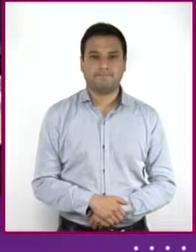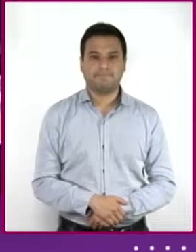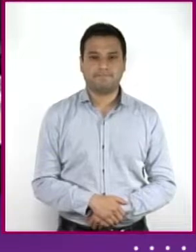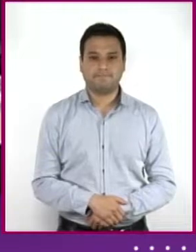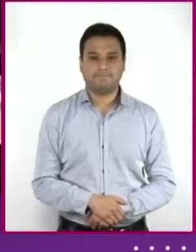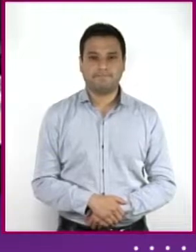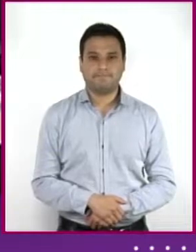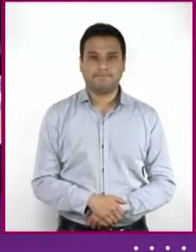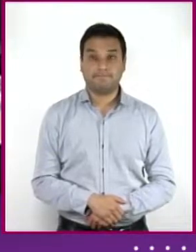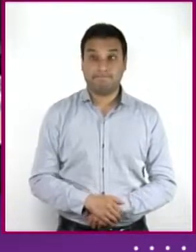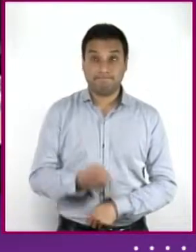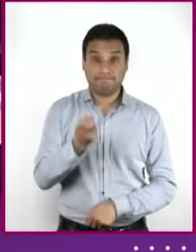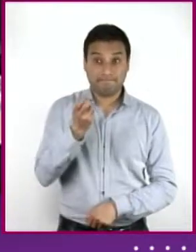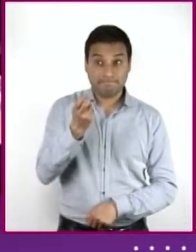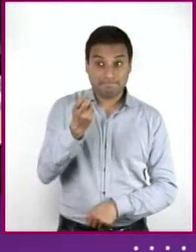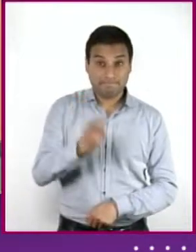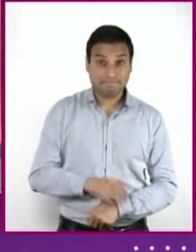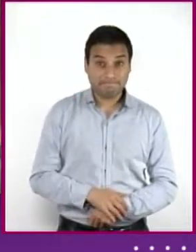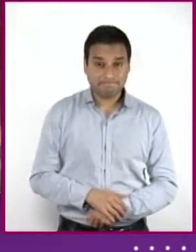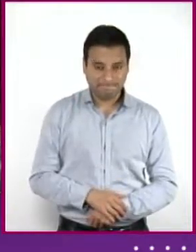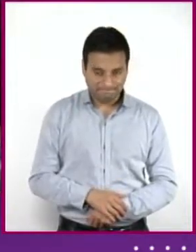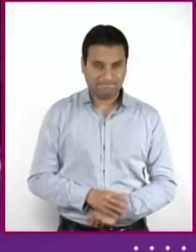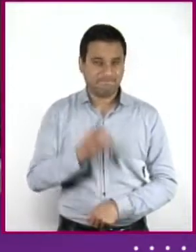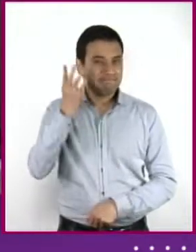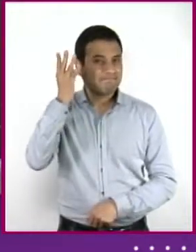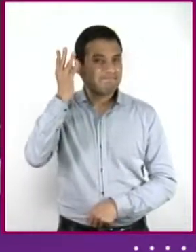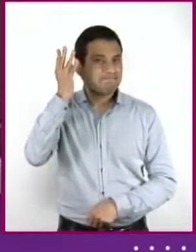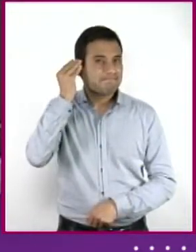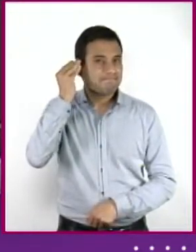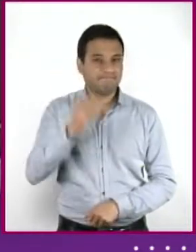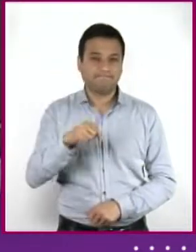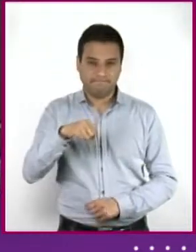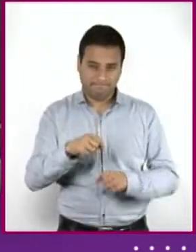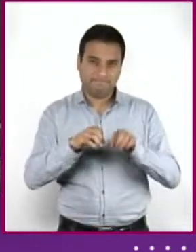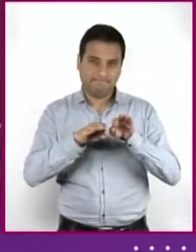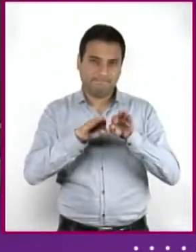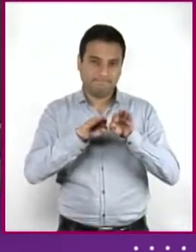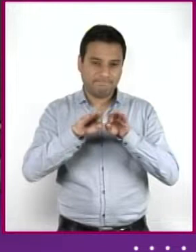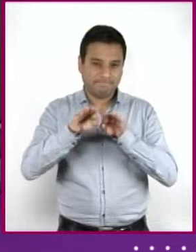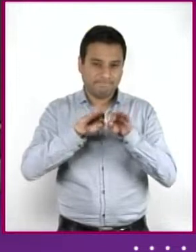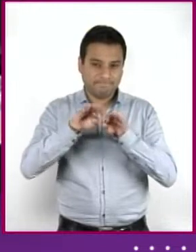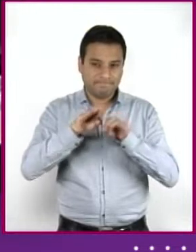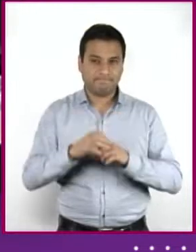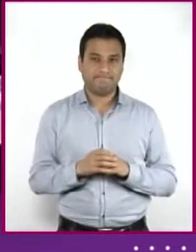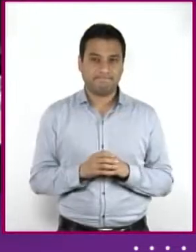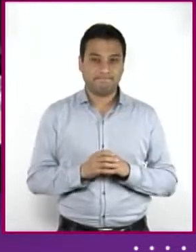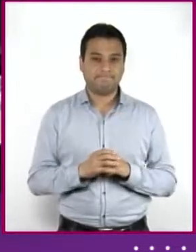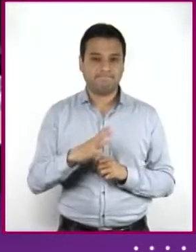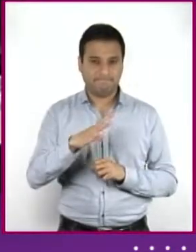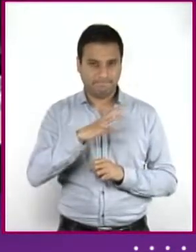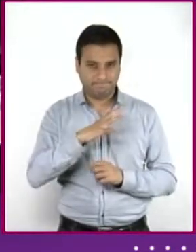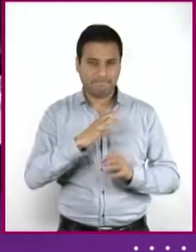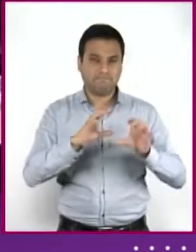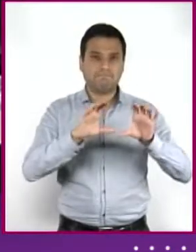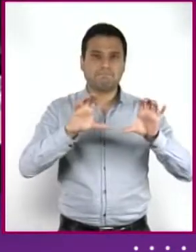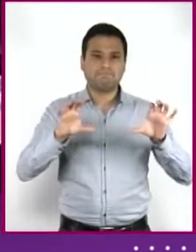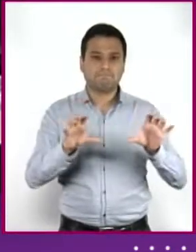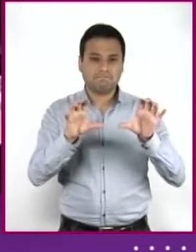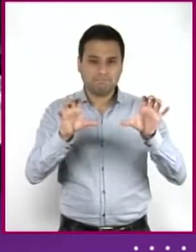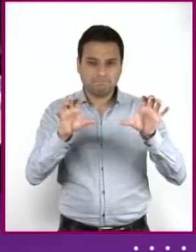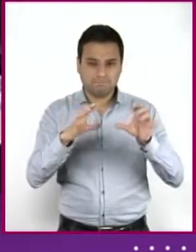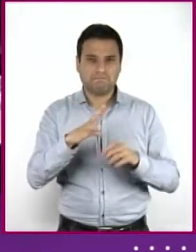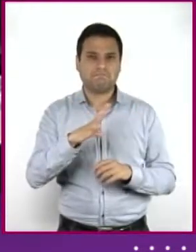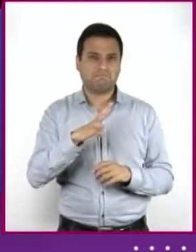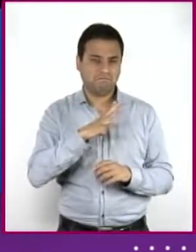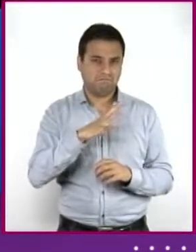And this is our radio station. You will be working in here. Over here is the computer, and this is the sound